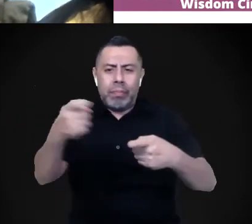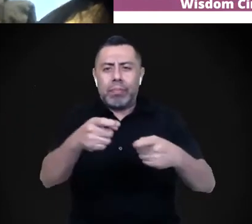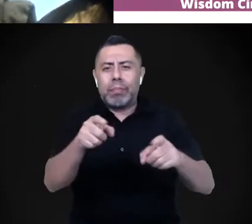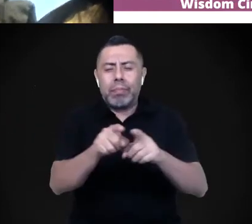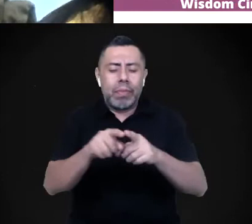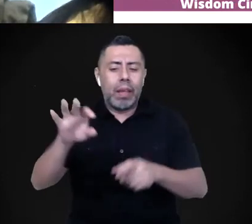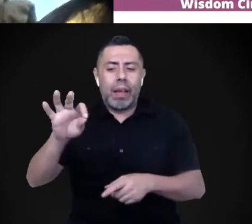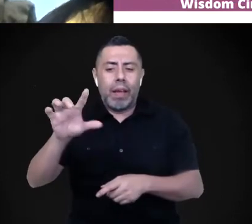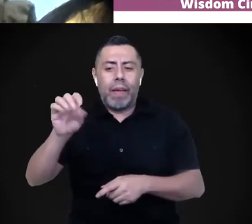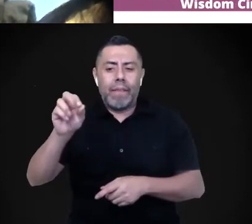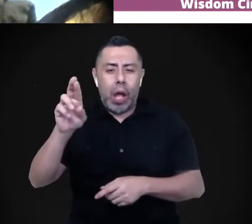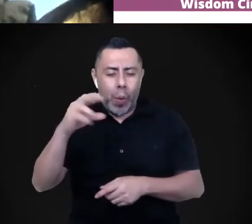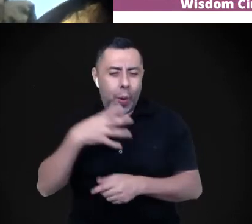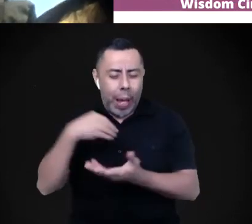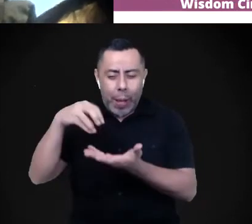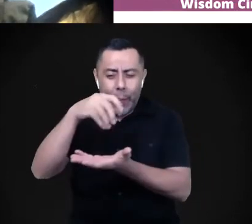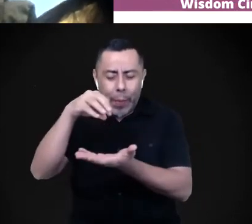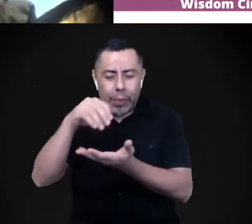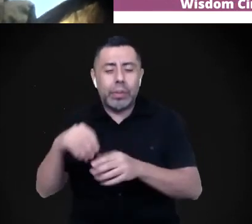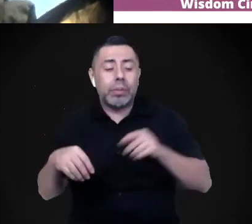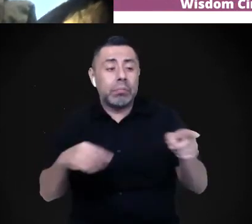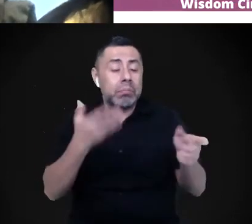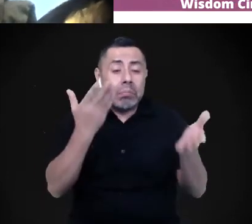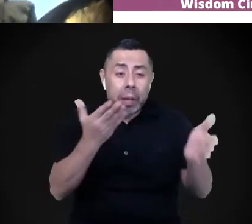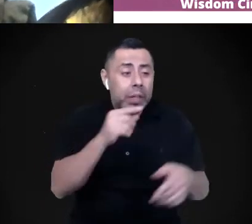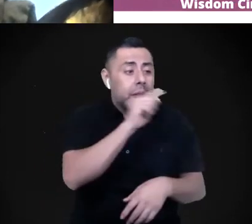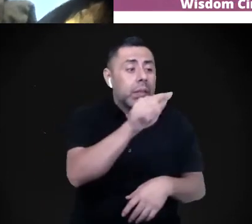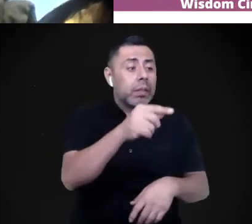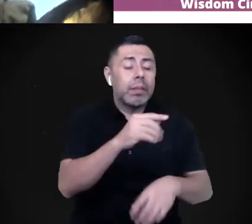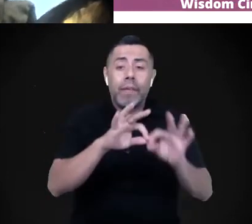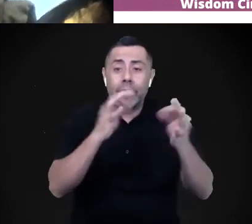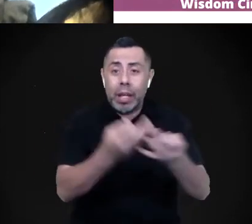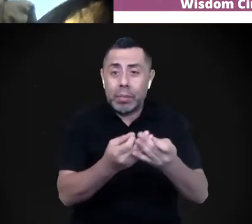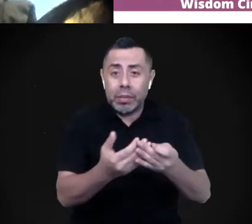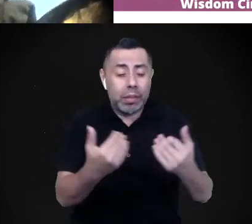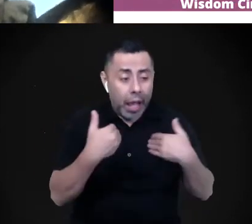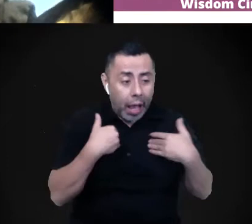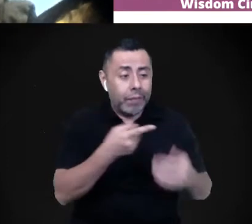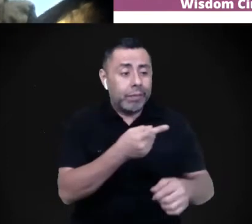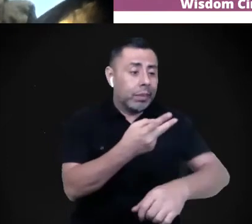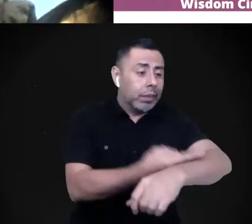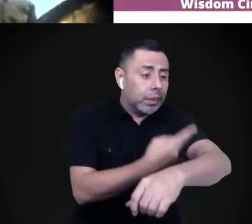a cow or whatnot, they would help the school as well. And that's how